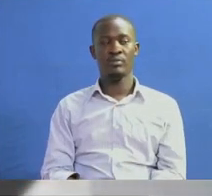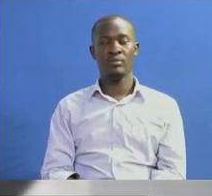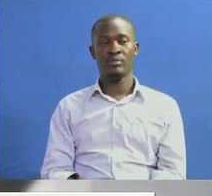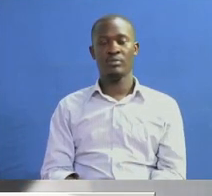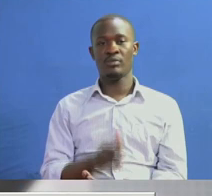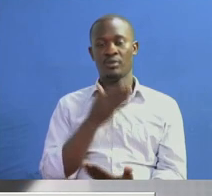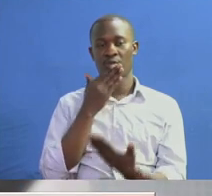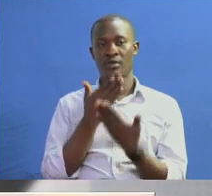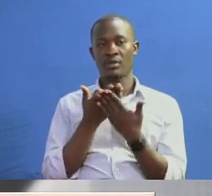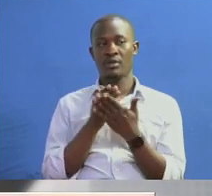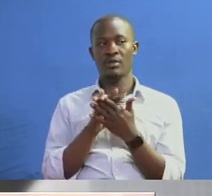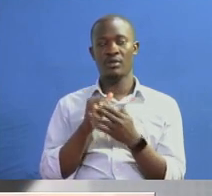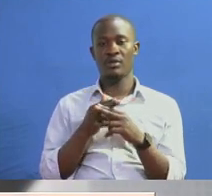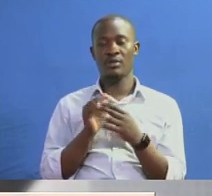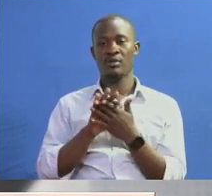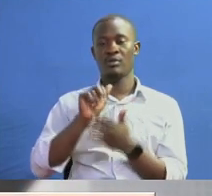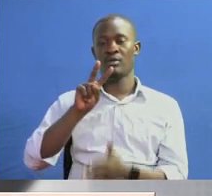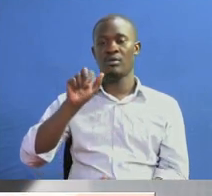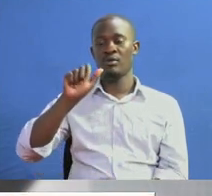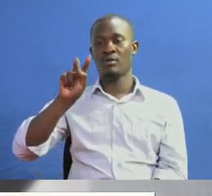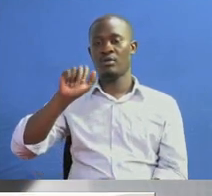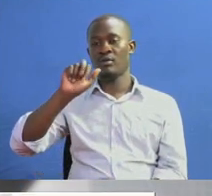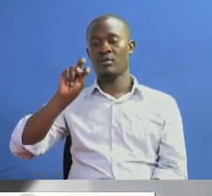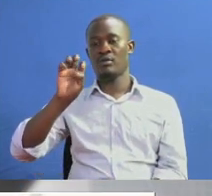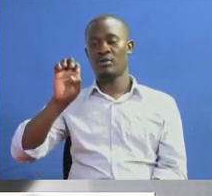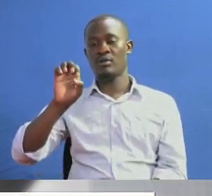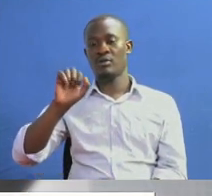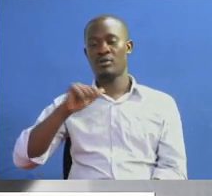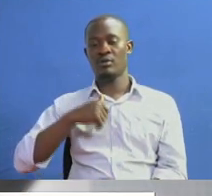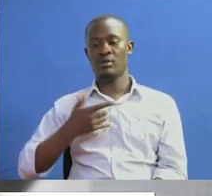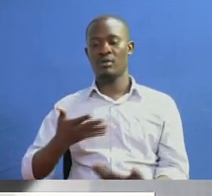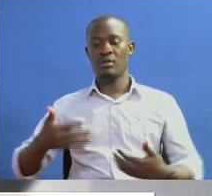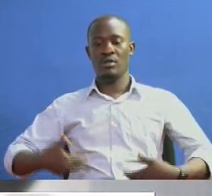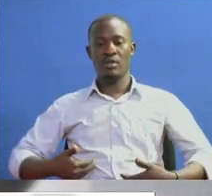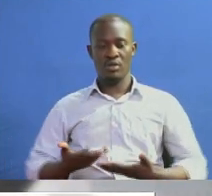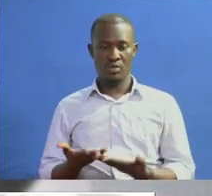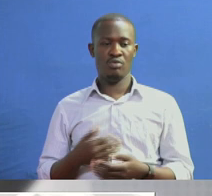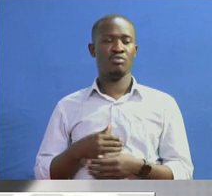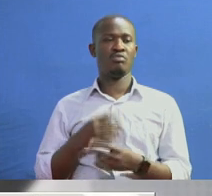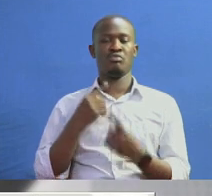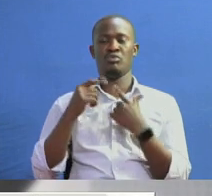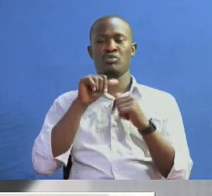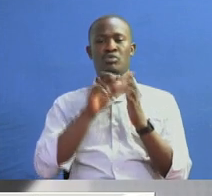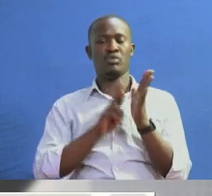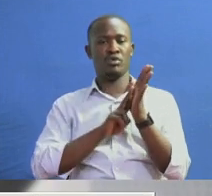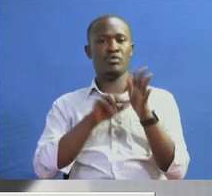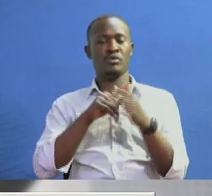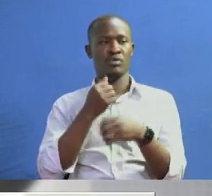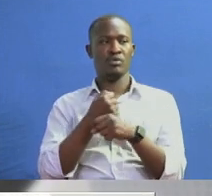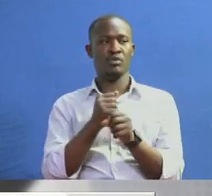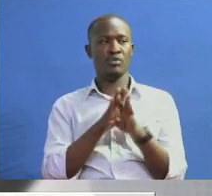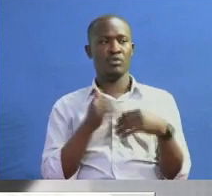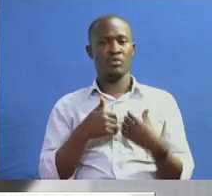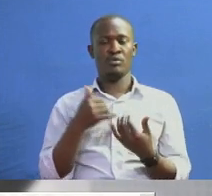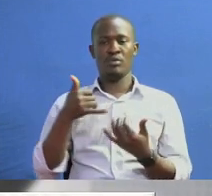Okay, thank you so much. My name is Valentine Chokwech Mugun. I'm a youth advocate. I also work with the Youth Enterprise